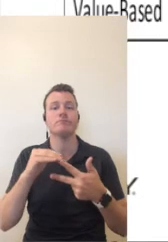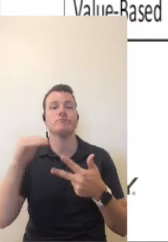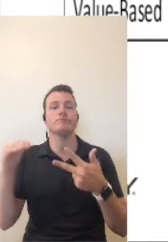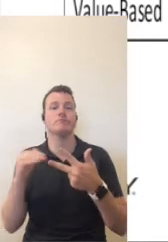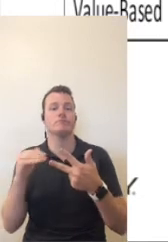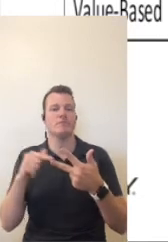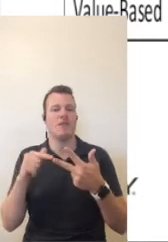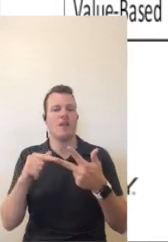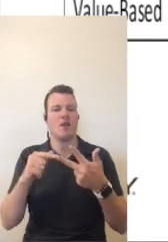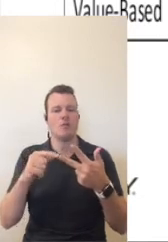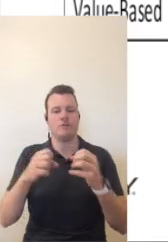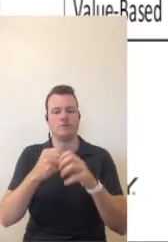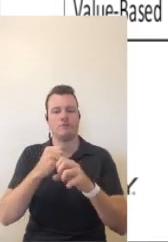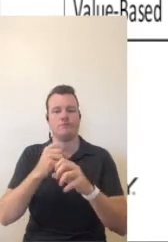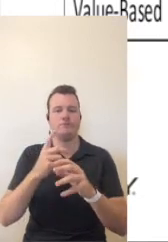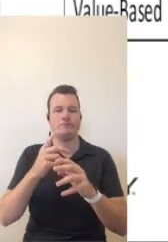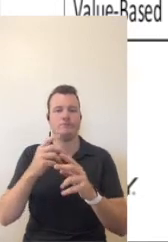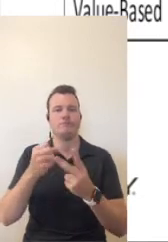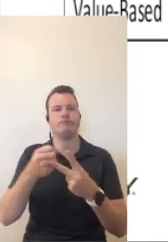$155. So that's the profit that I'm making.